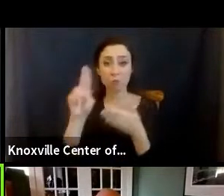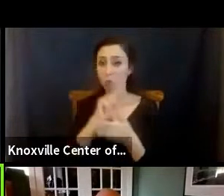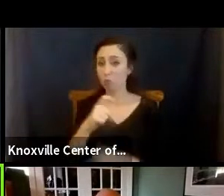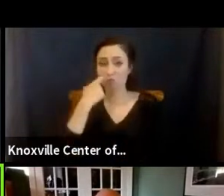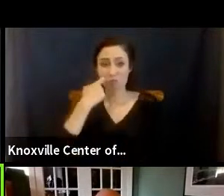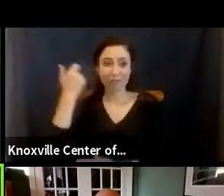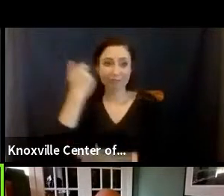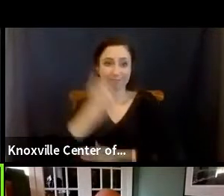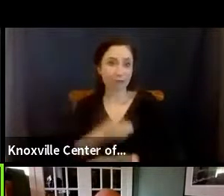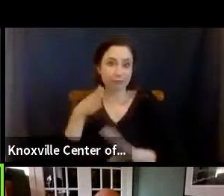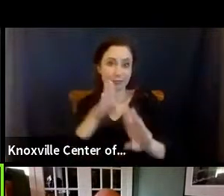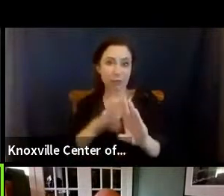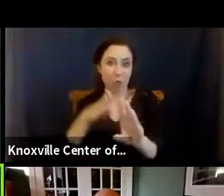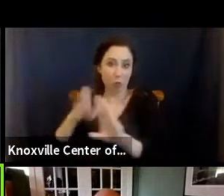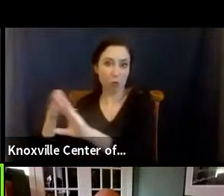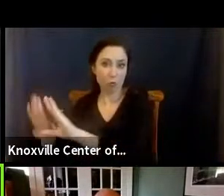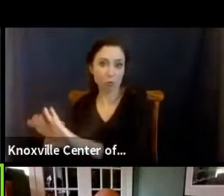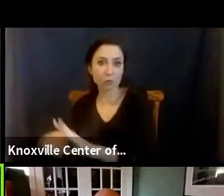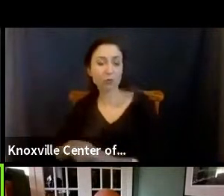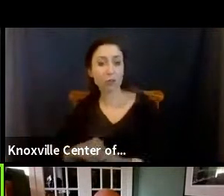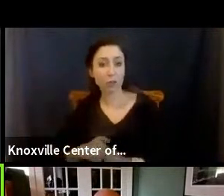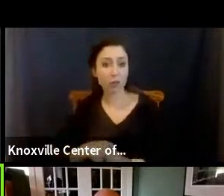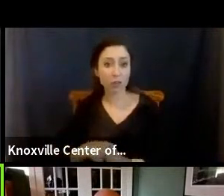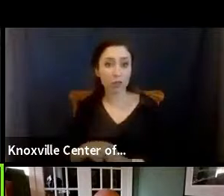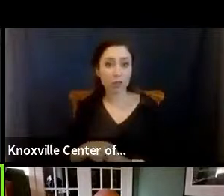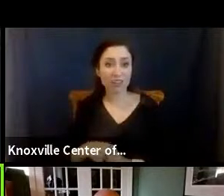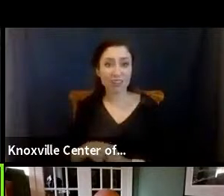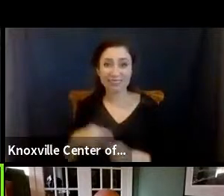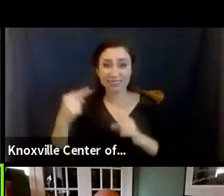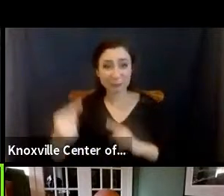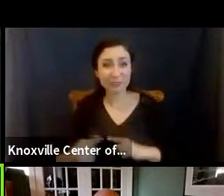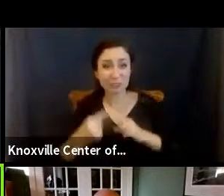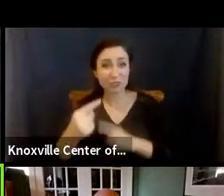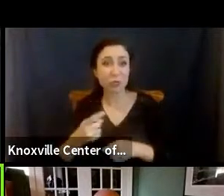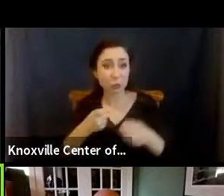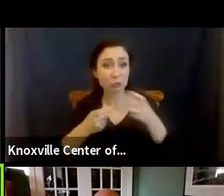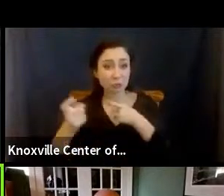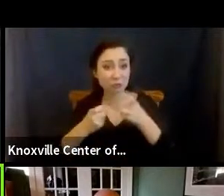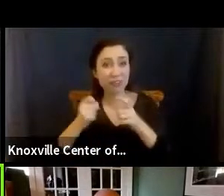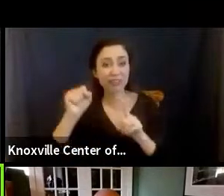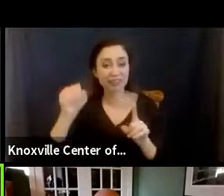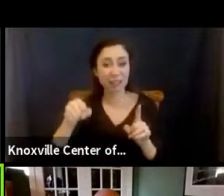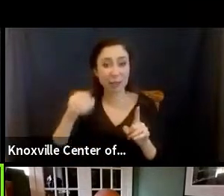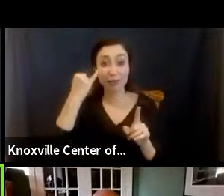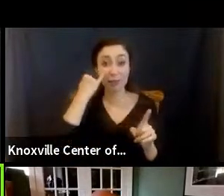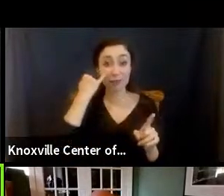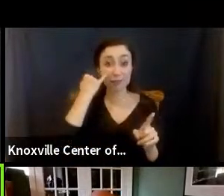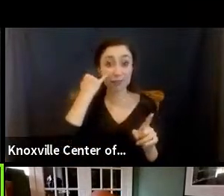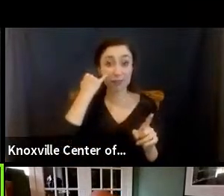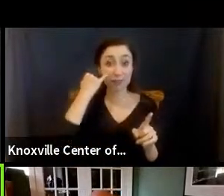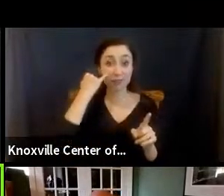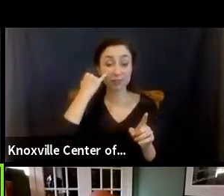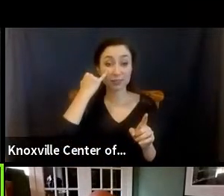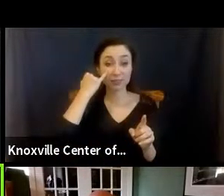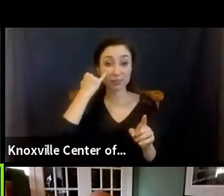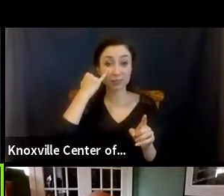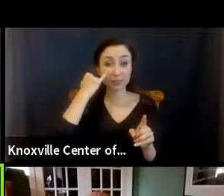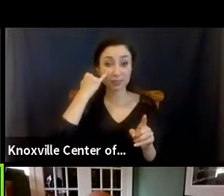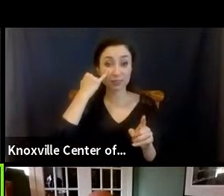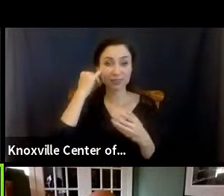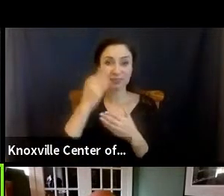down, and they're struggling to manage it. But if there are some